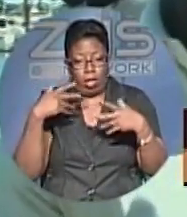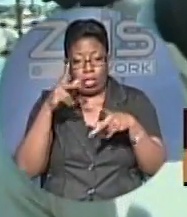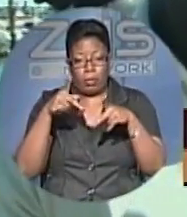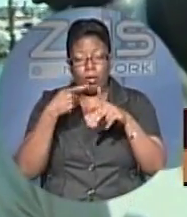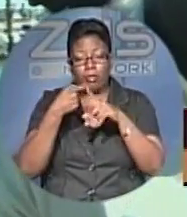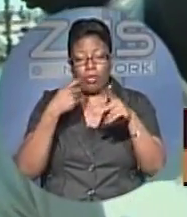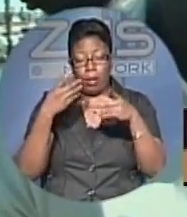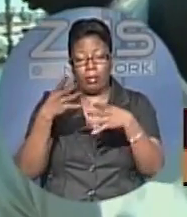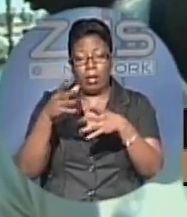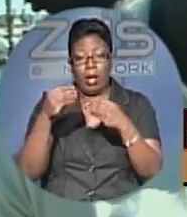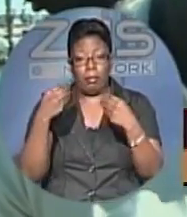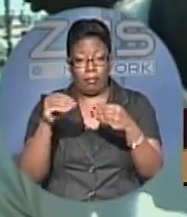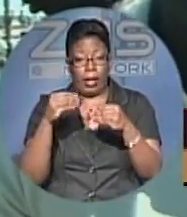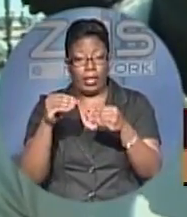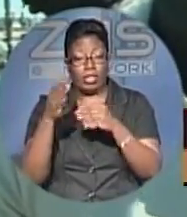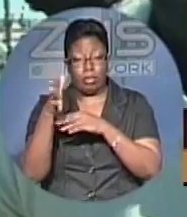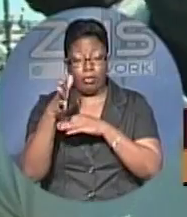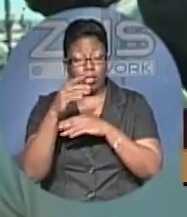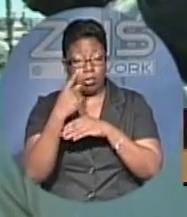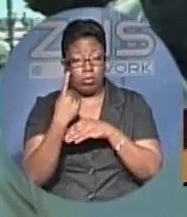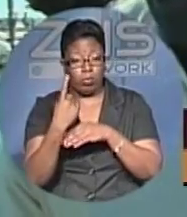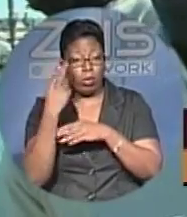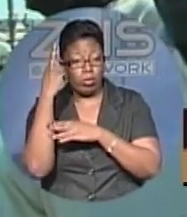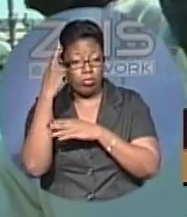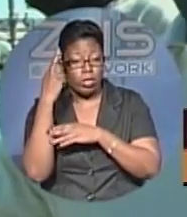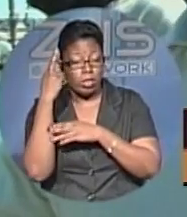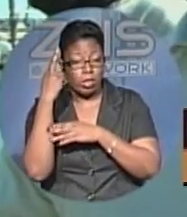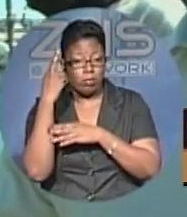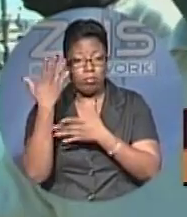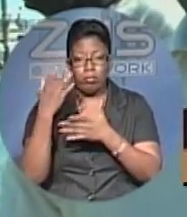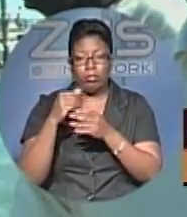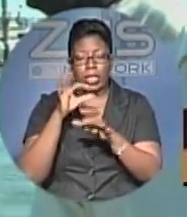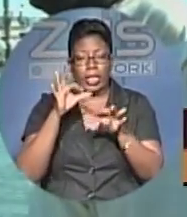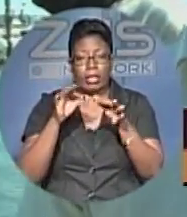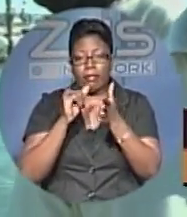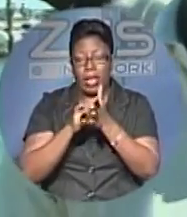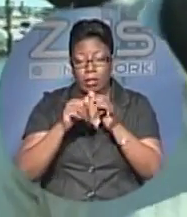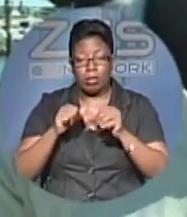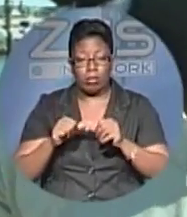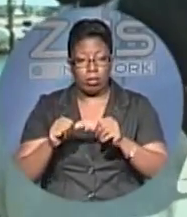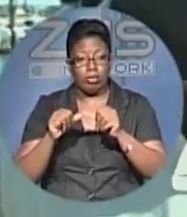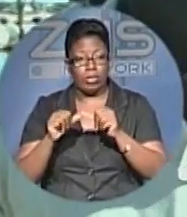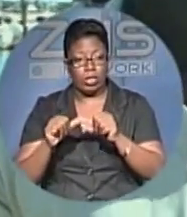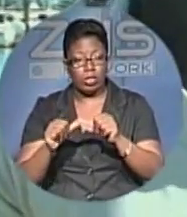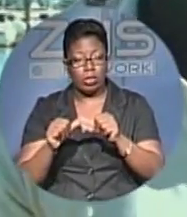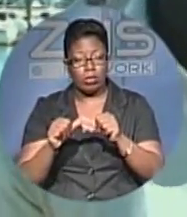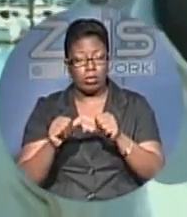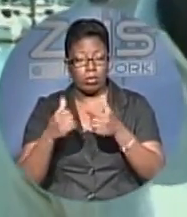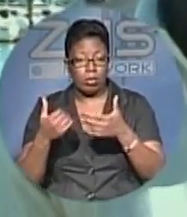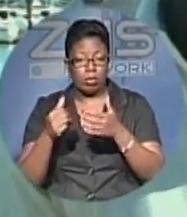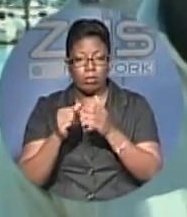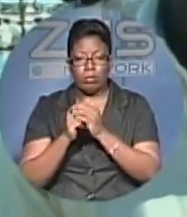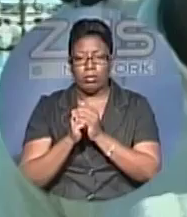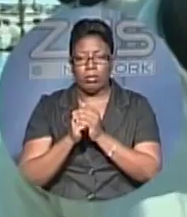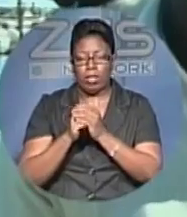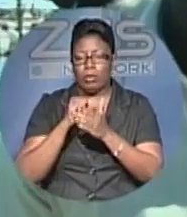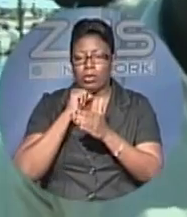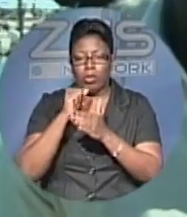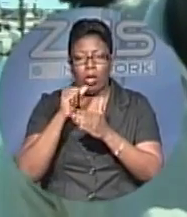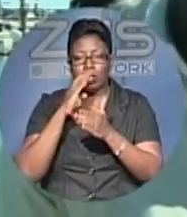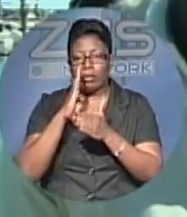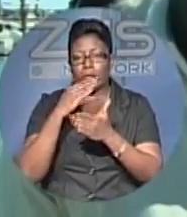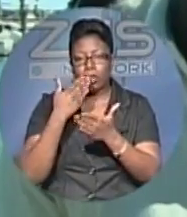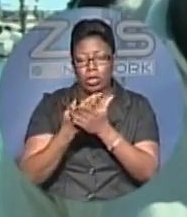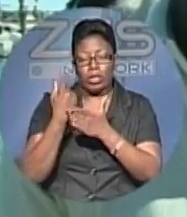away from buying the fish, for one. And if it continues, it will be a disaster for the fishermen.